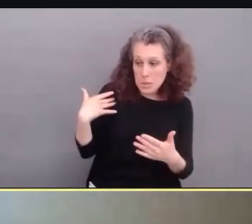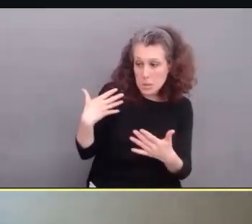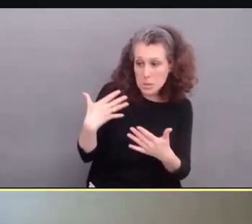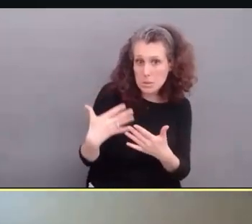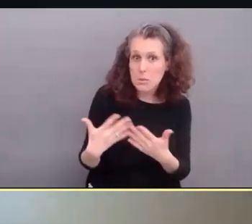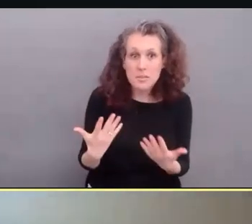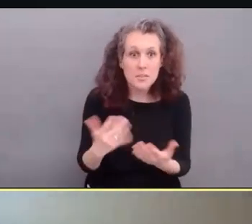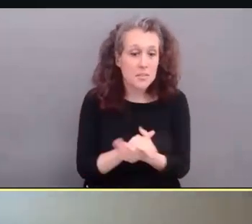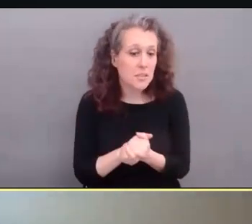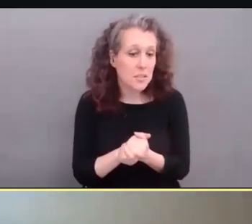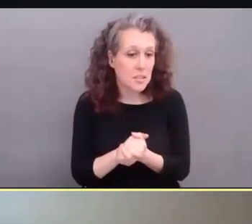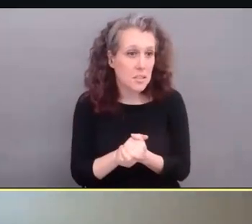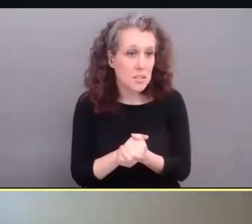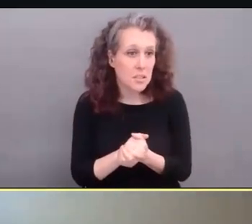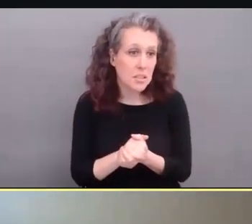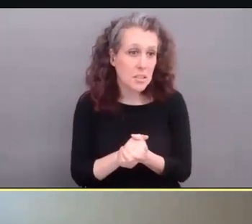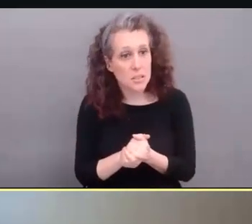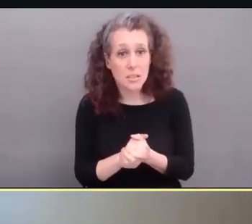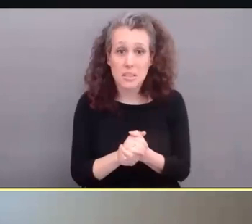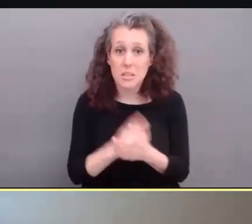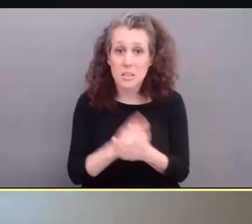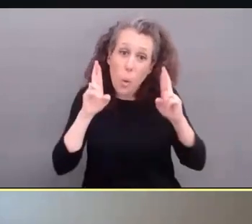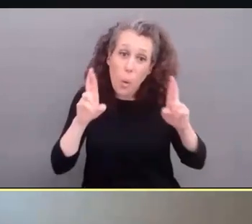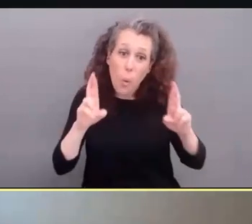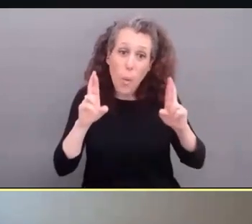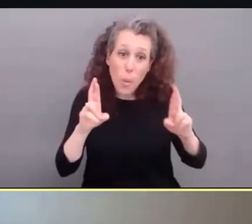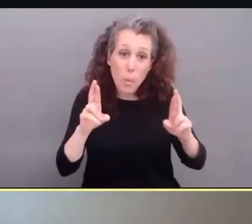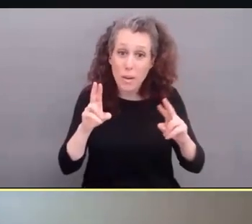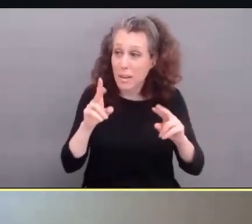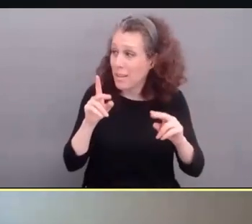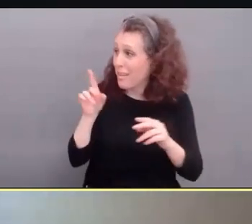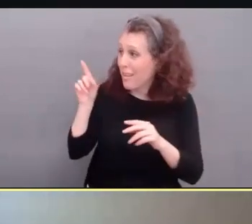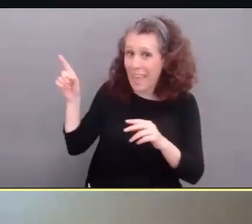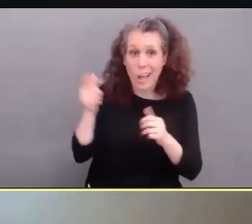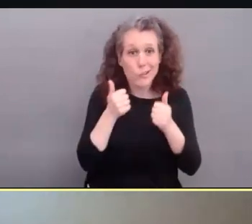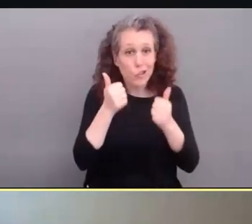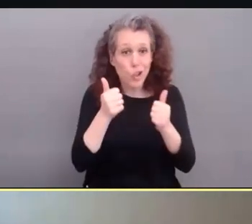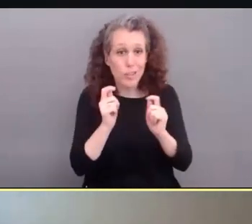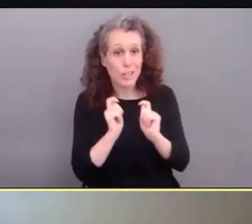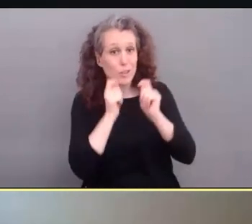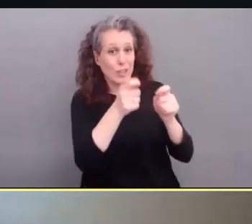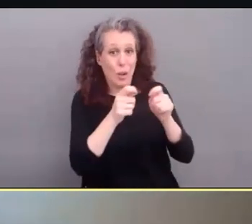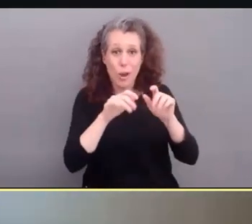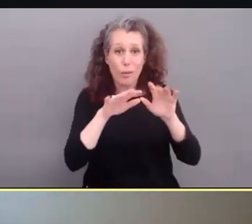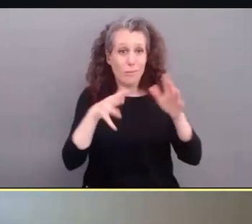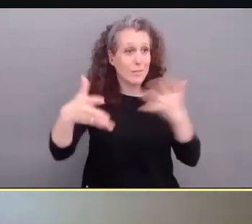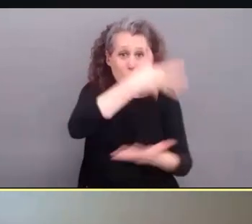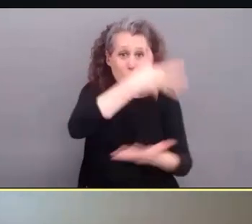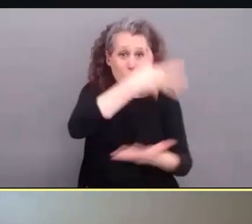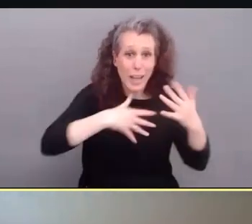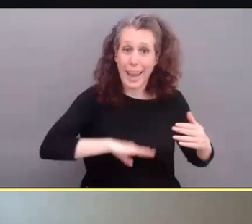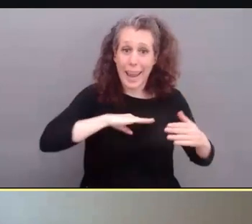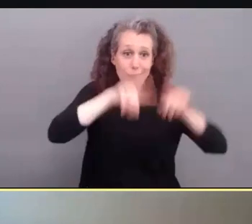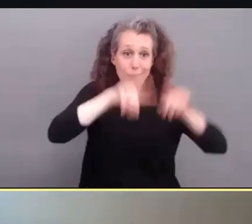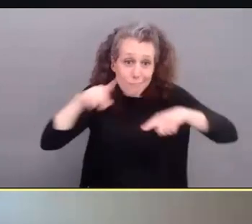So, yeah, and we hope it's a good contribution to a society of all ages and diversities